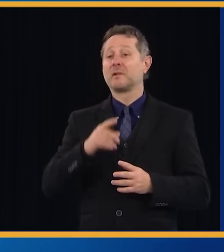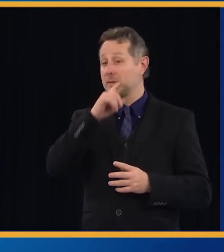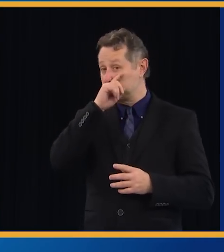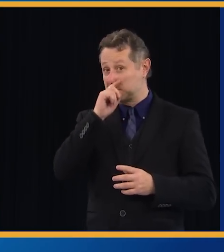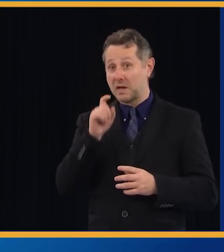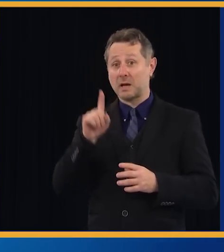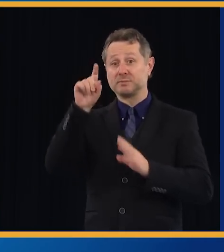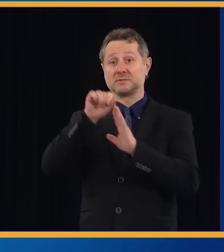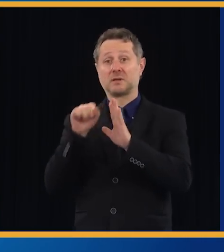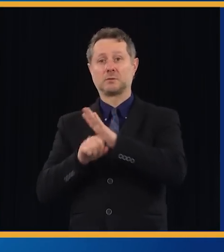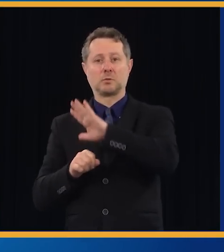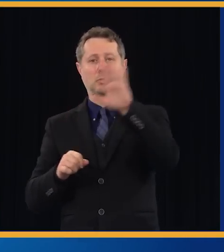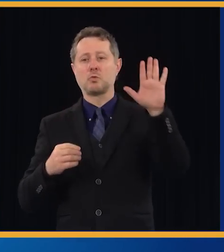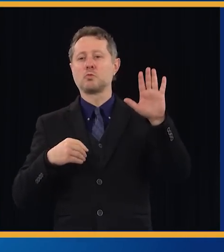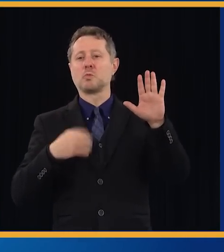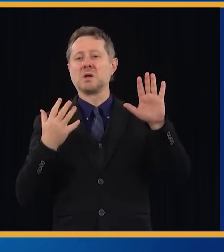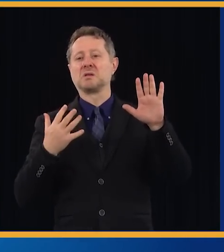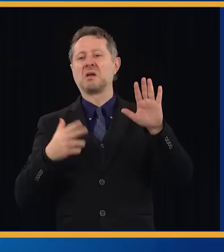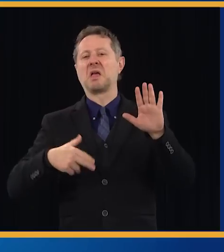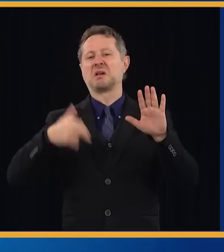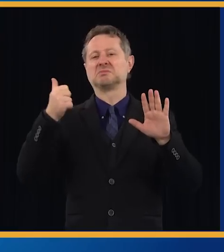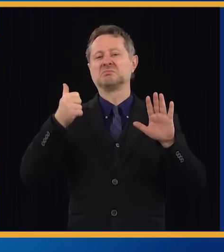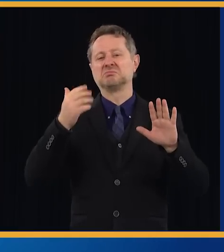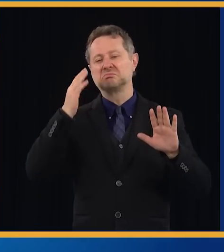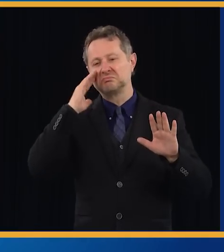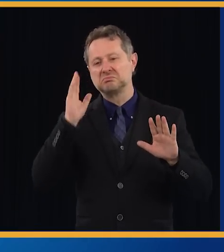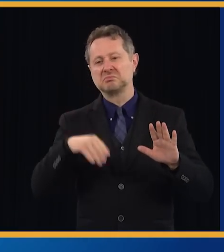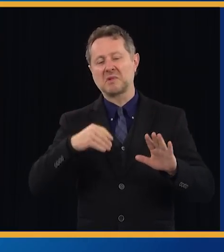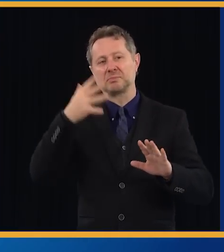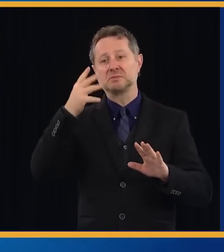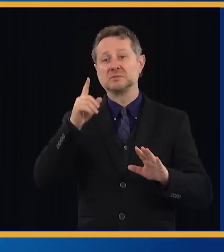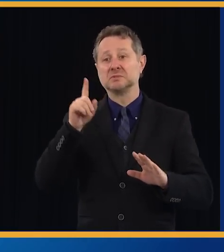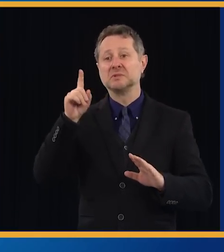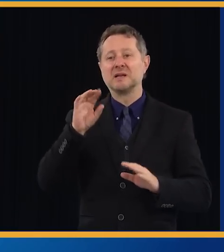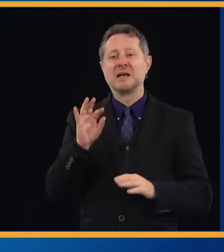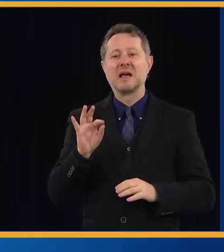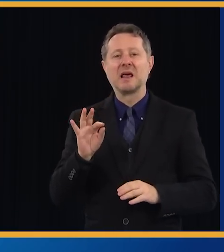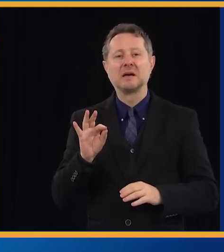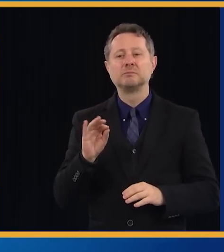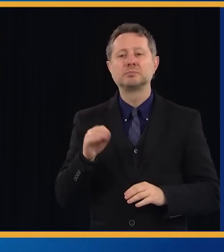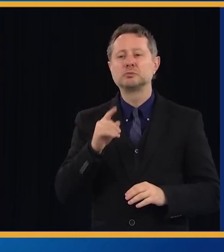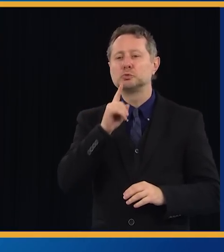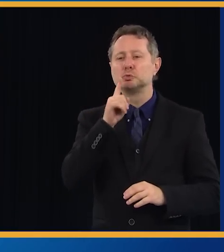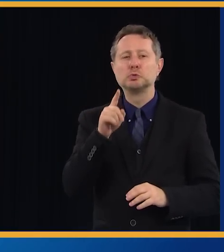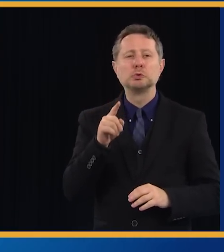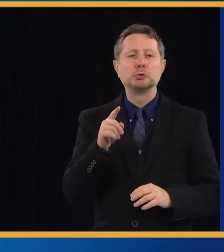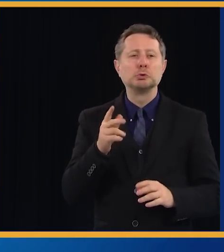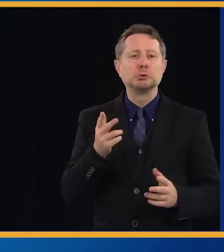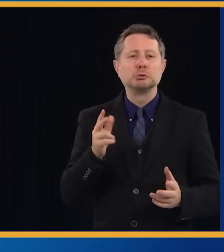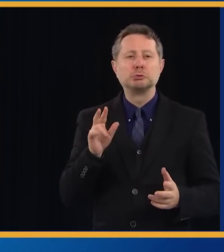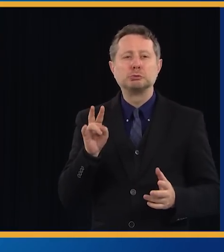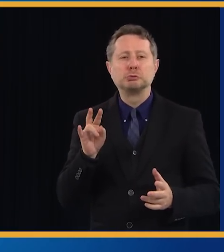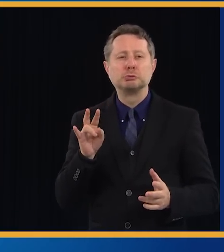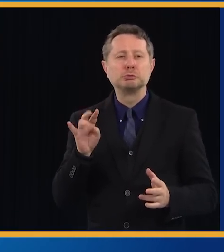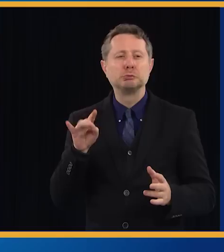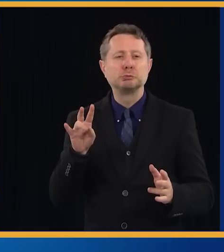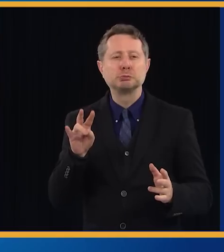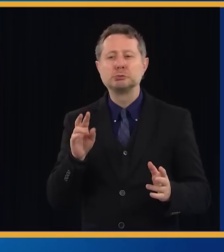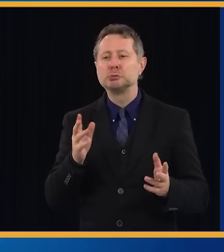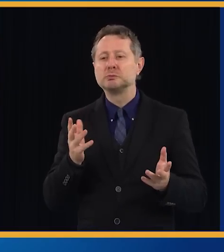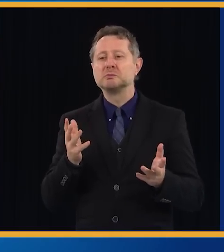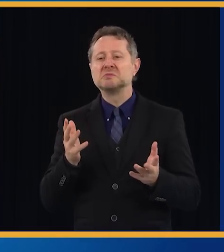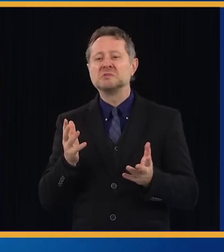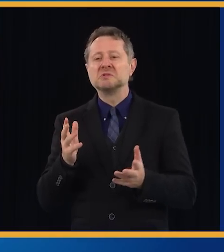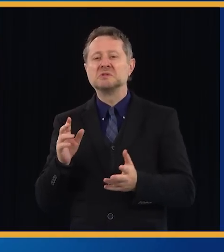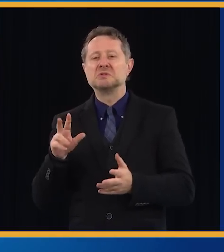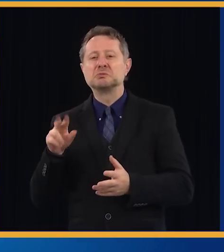whites, they're talking about more upstate, which is 9, but it's 3.6 in the survey. By